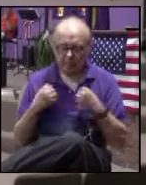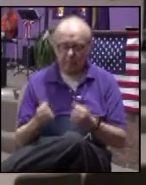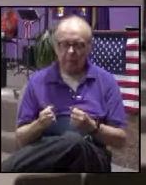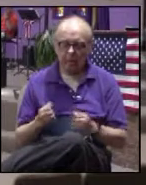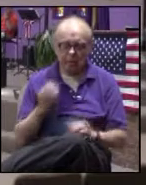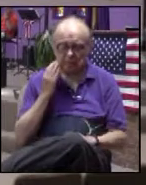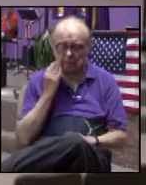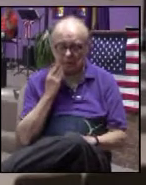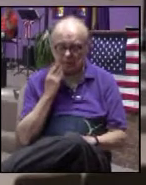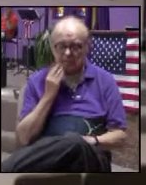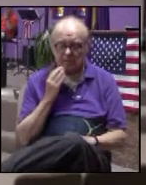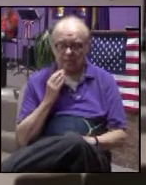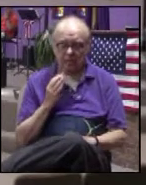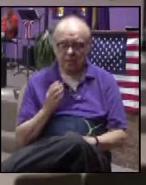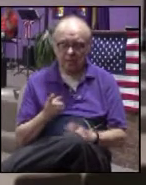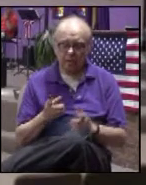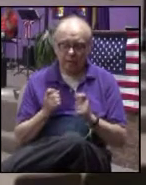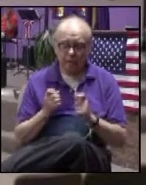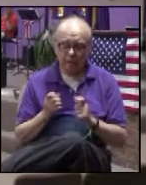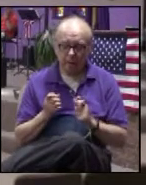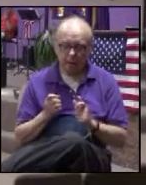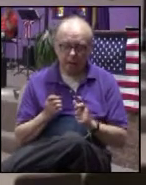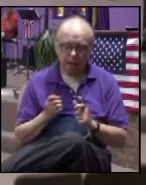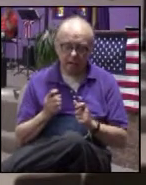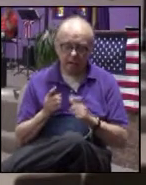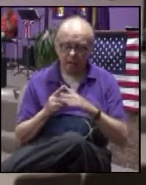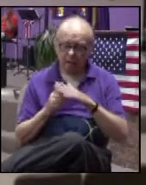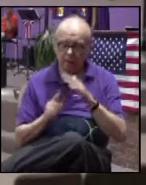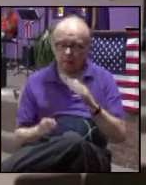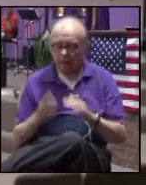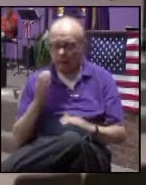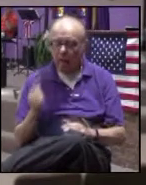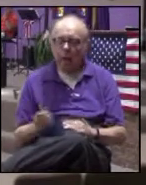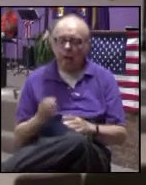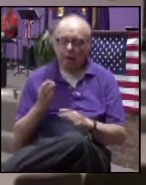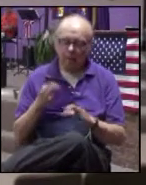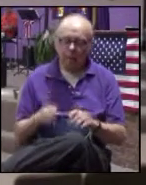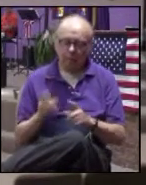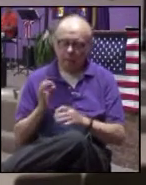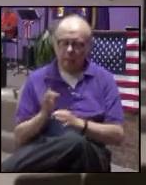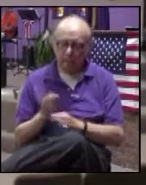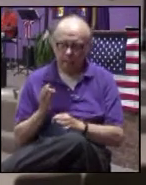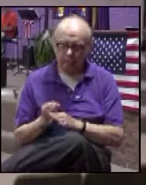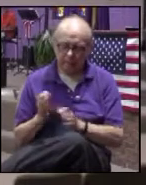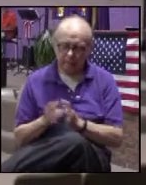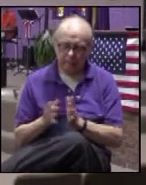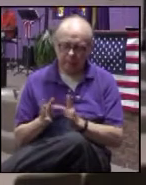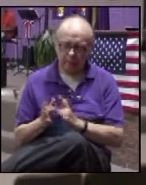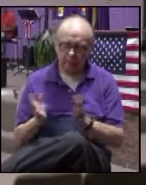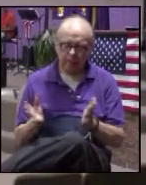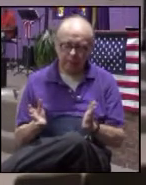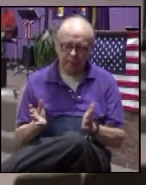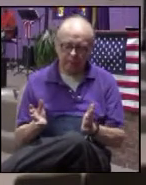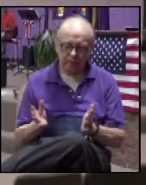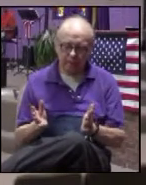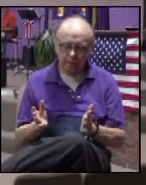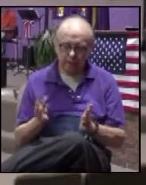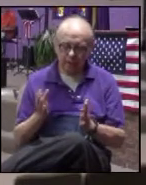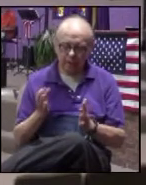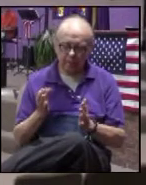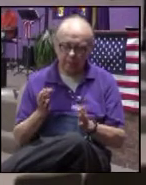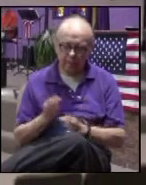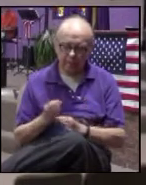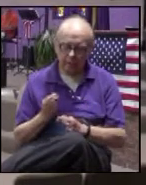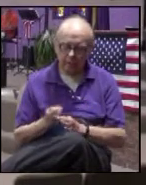confident. But then all of a sudden he begins to sink, not because he lost faith in Jesus, but because he lost faith in the fact that Jesus was